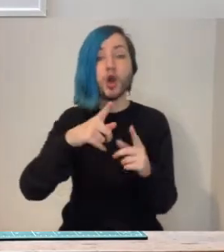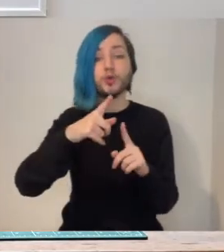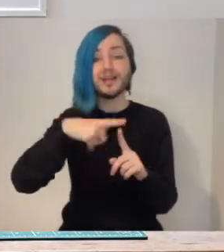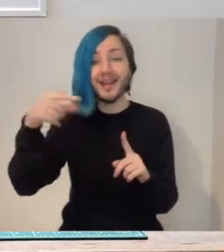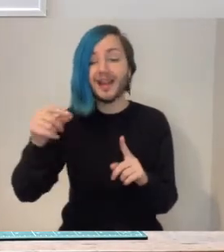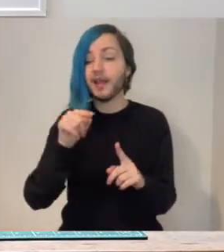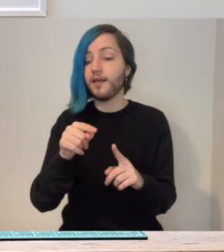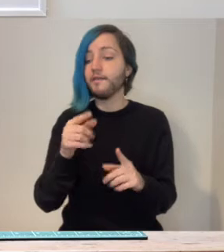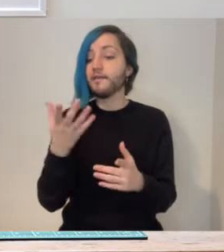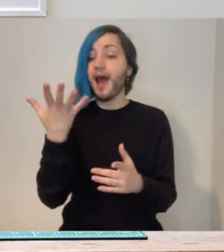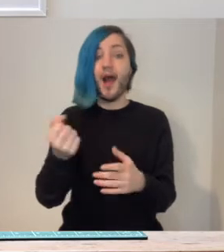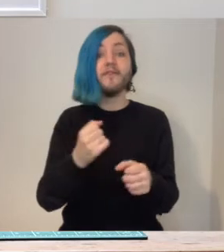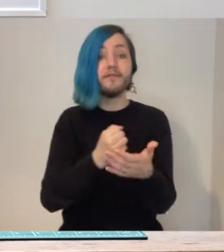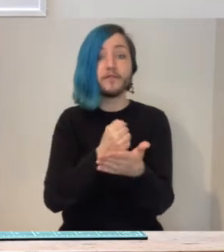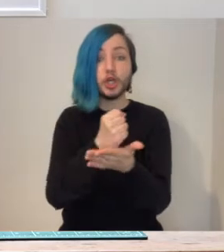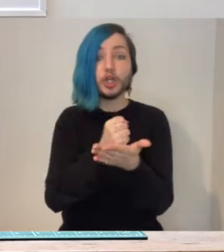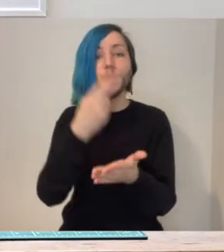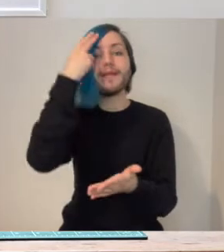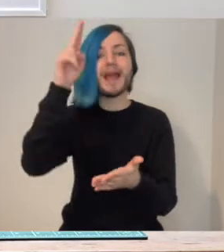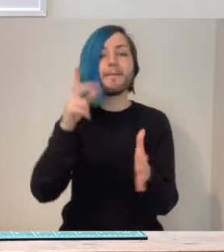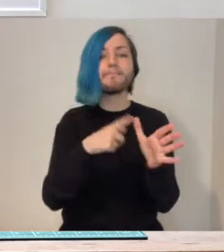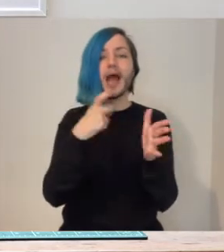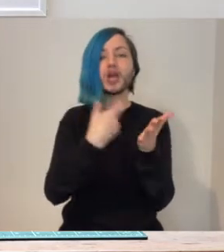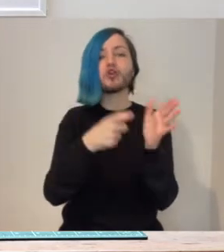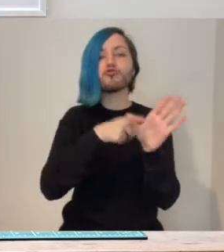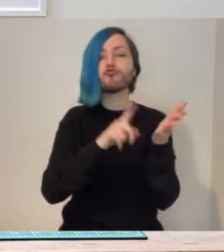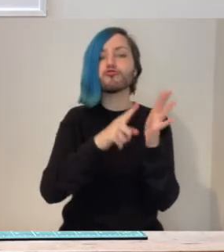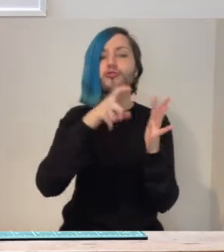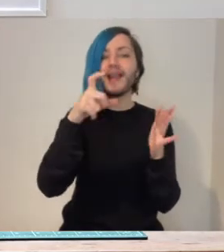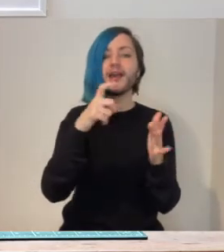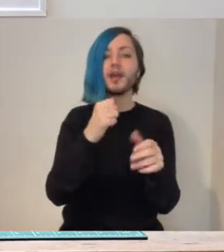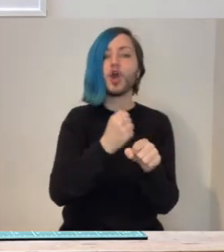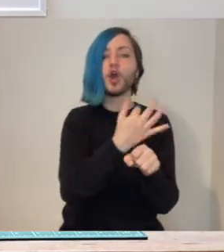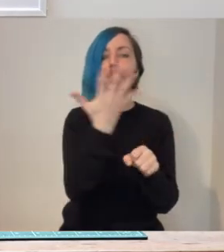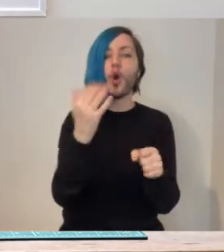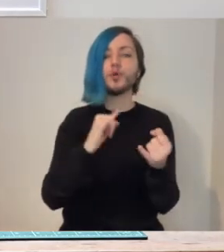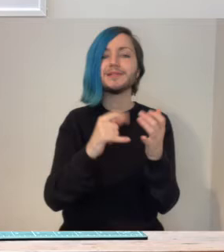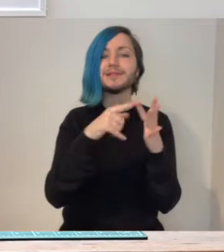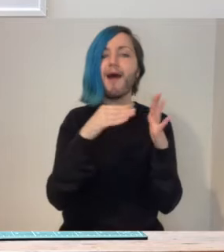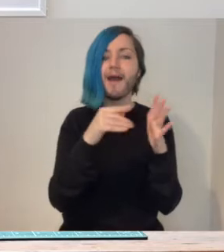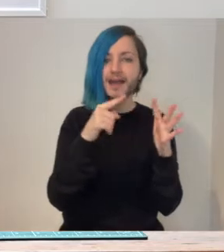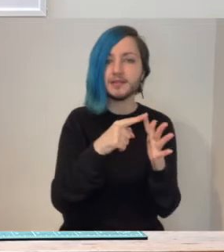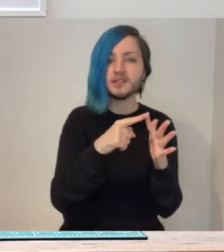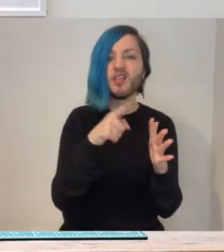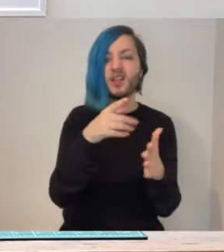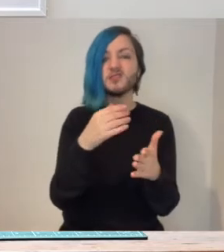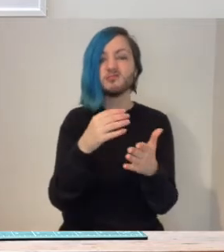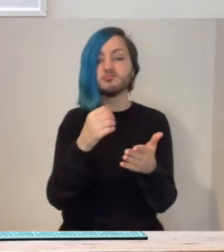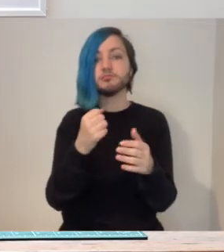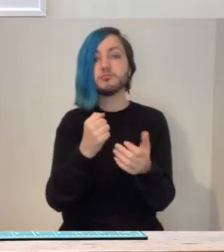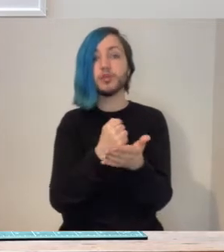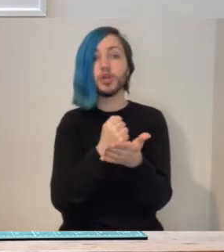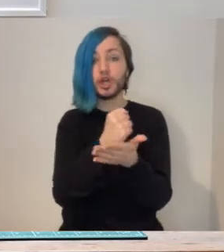leaf, we have here some glue, which is called Acrylic Gold Size, which is basically a glue that you